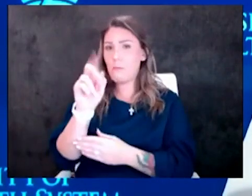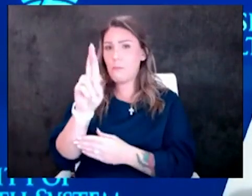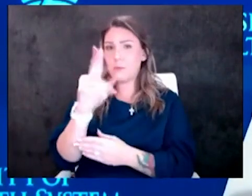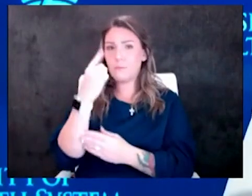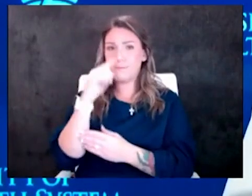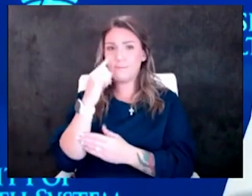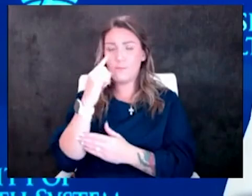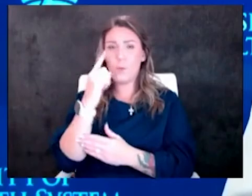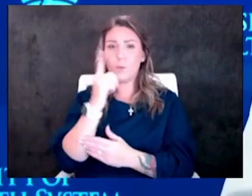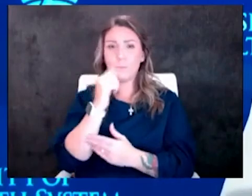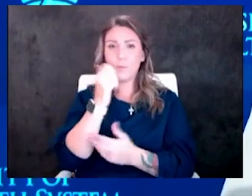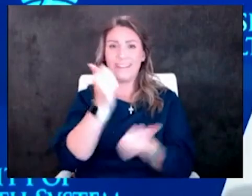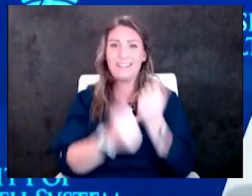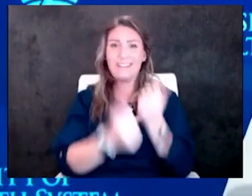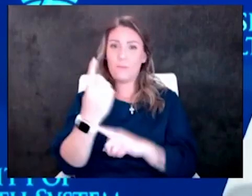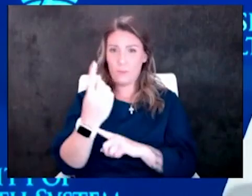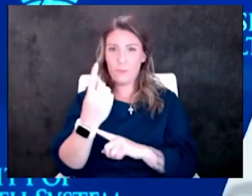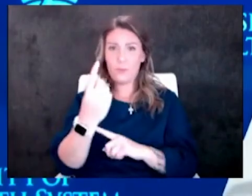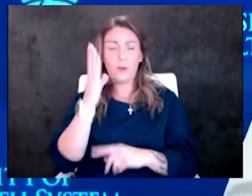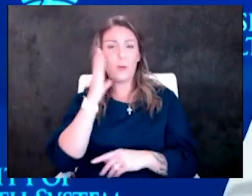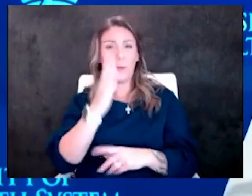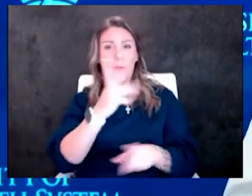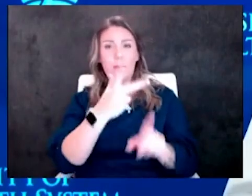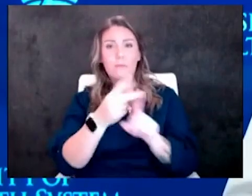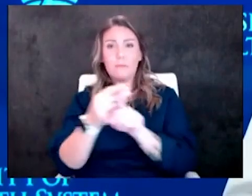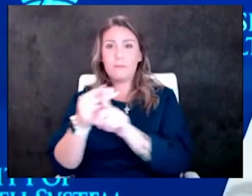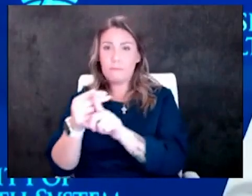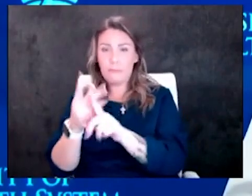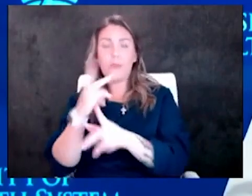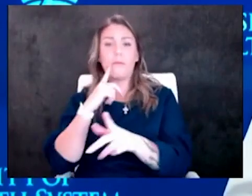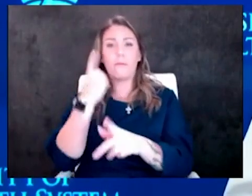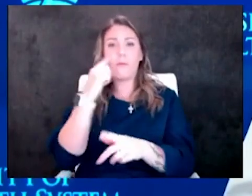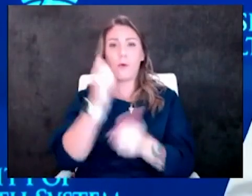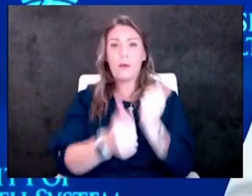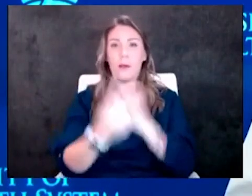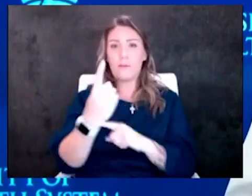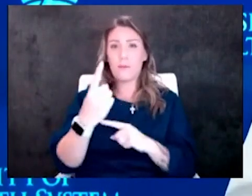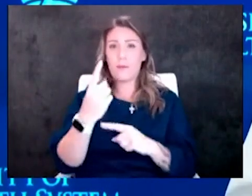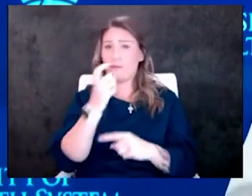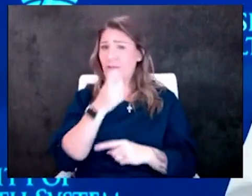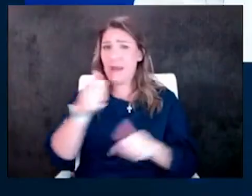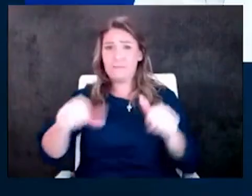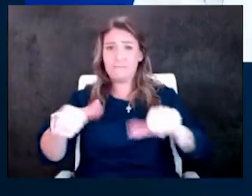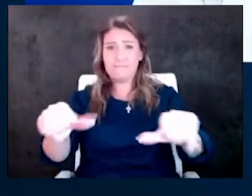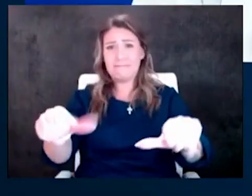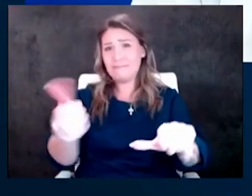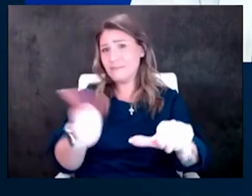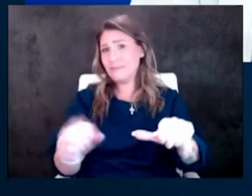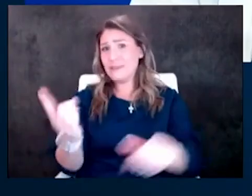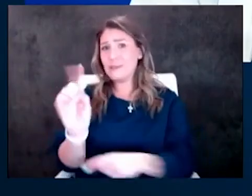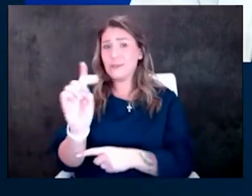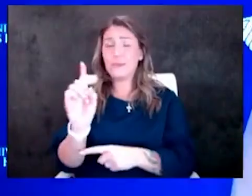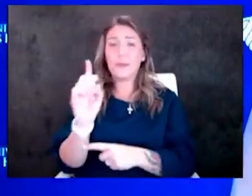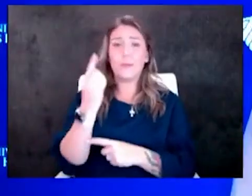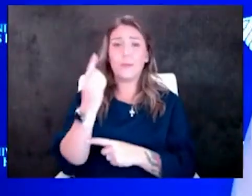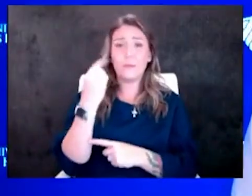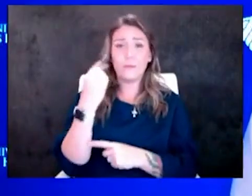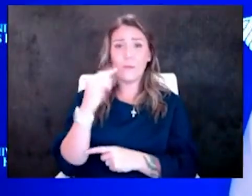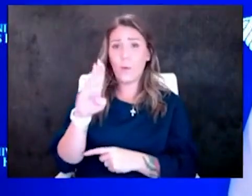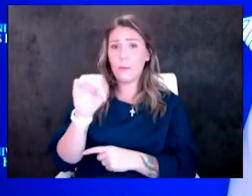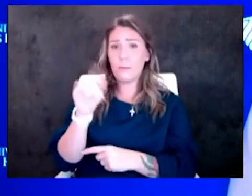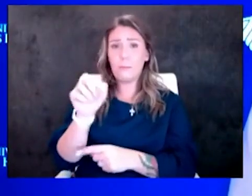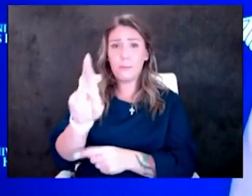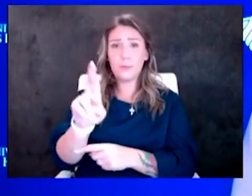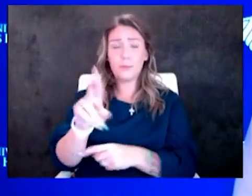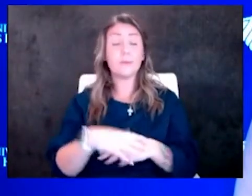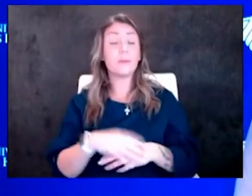going to be boosting everybody. In fact, I think you already can. I mean, they're not turning down too many people at any place to get a booster shot. I would agree. And again, the reality